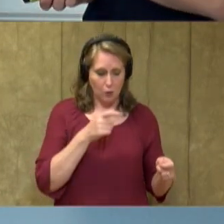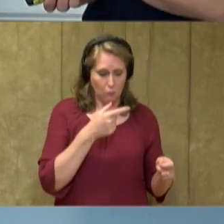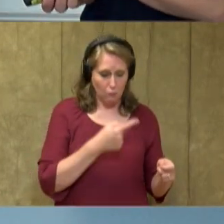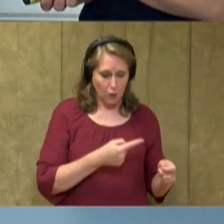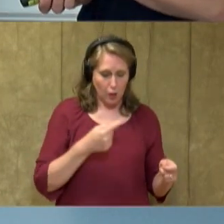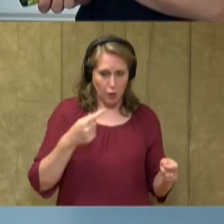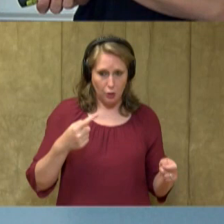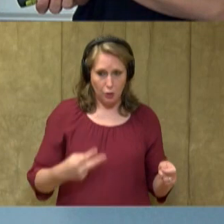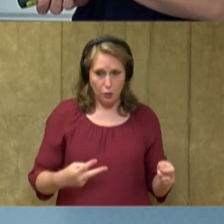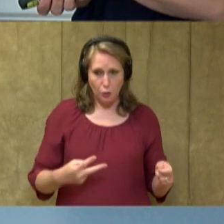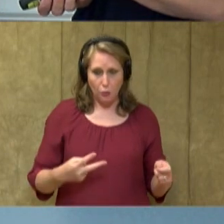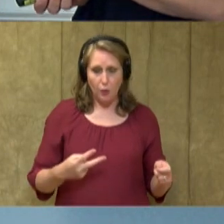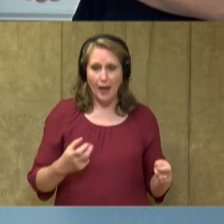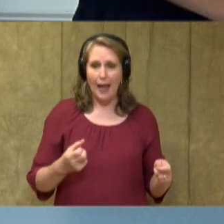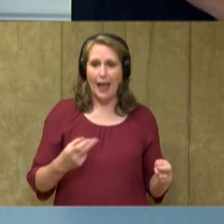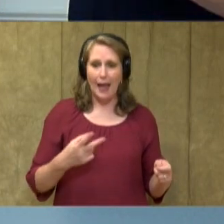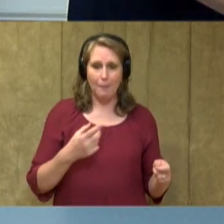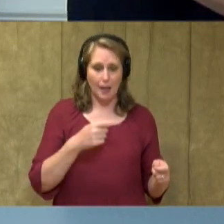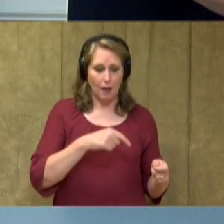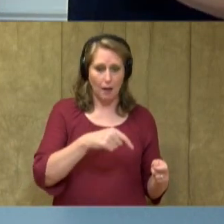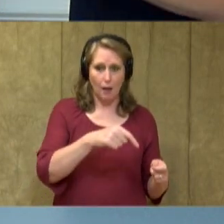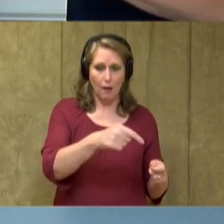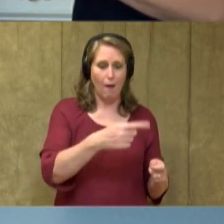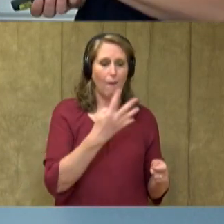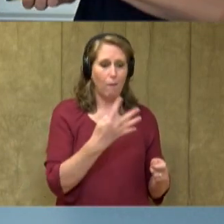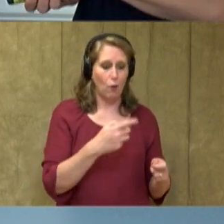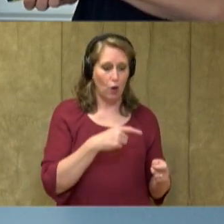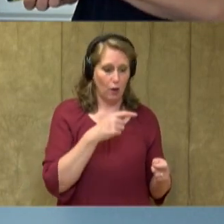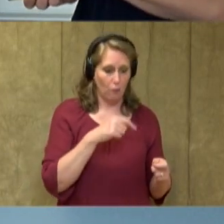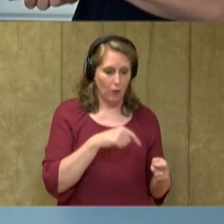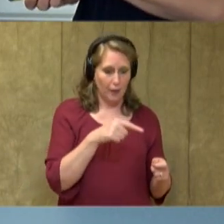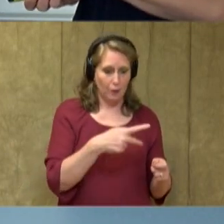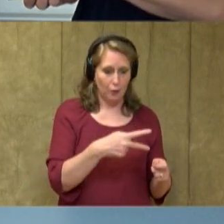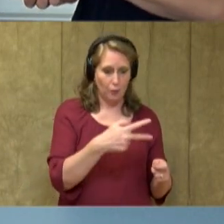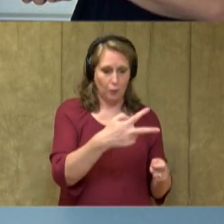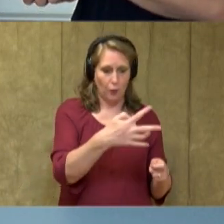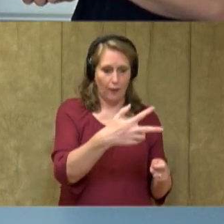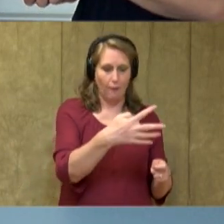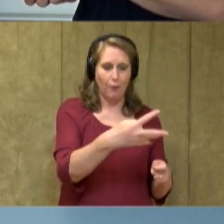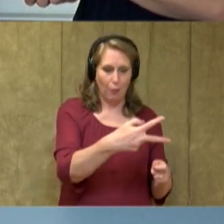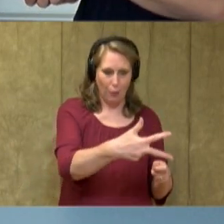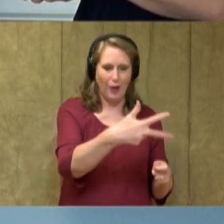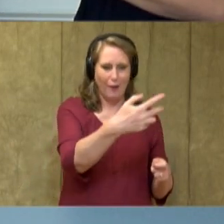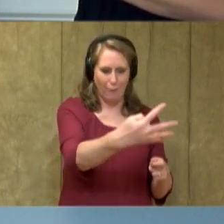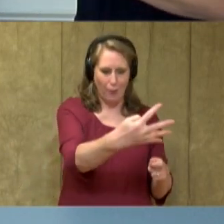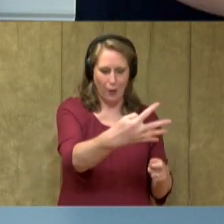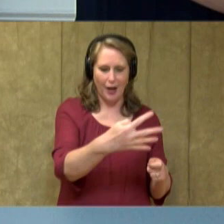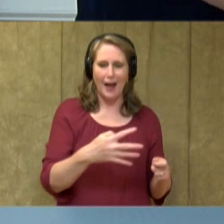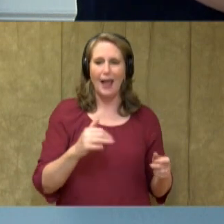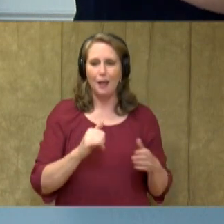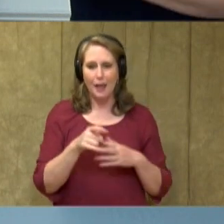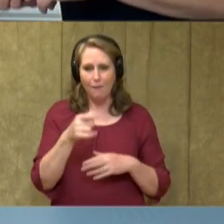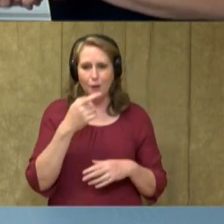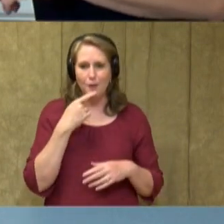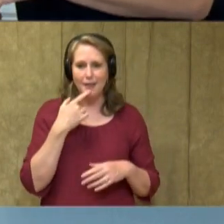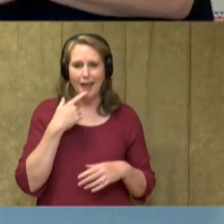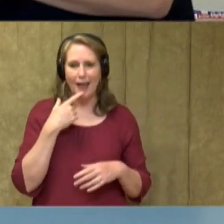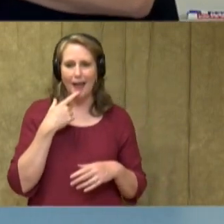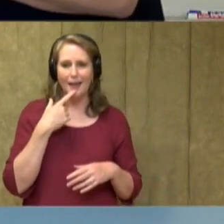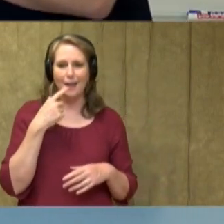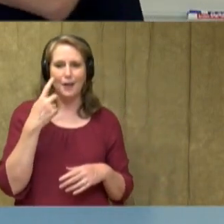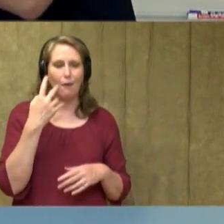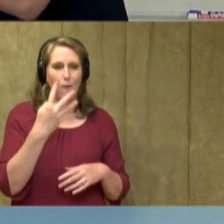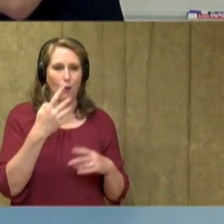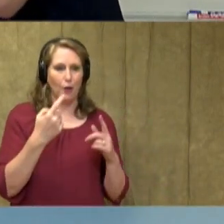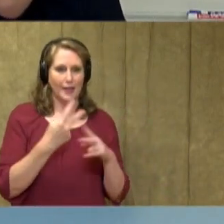What would be the equation? Did you say 4 times 2 is 8? That's the correct equation. Good for you. You